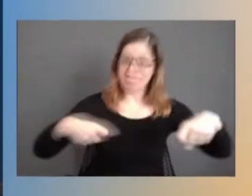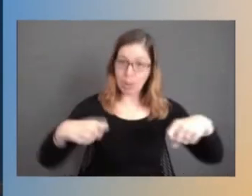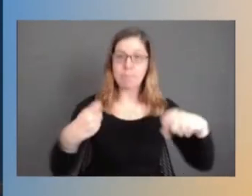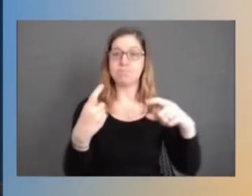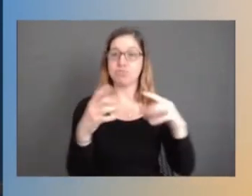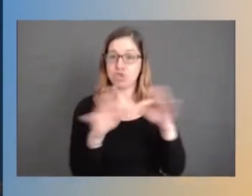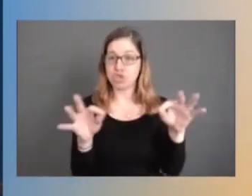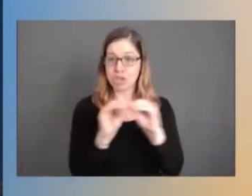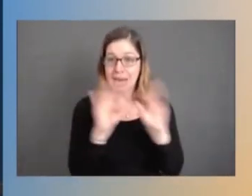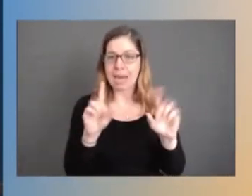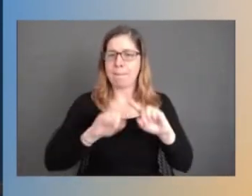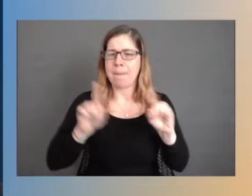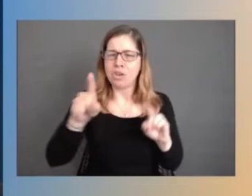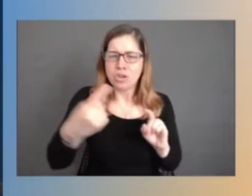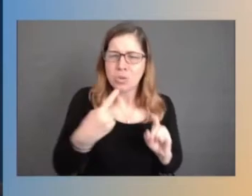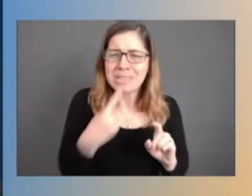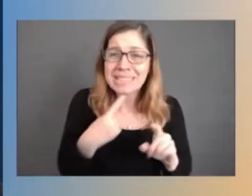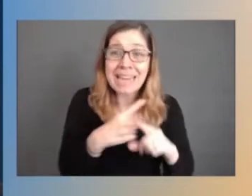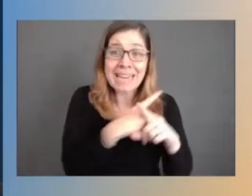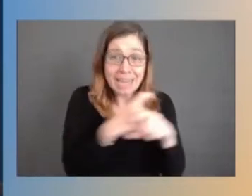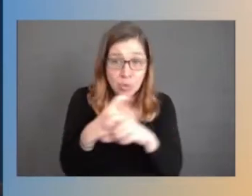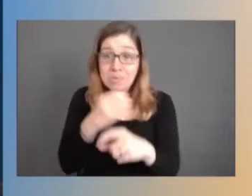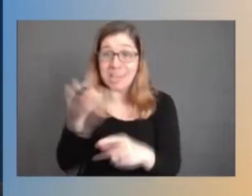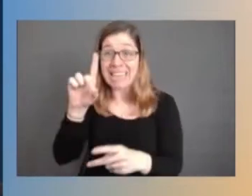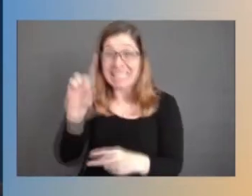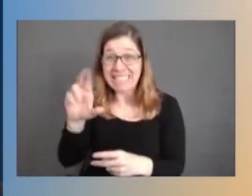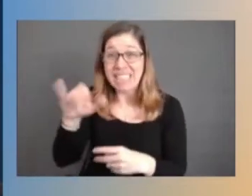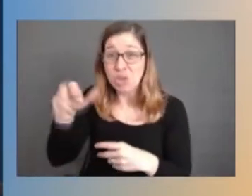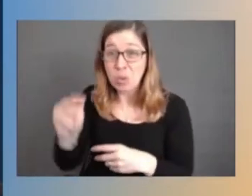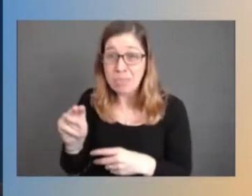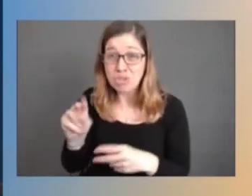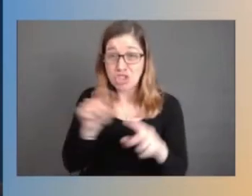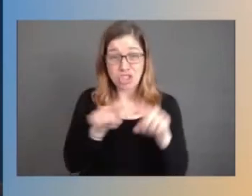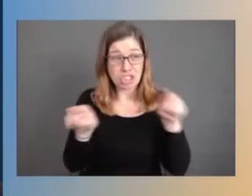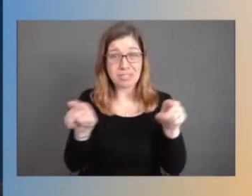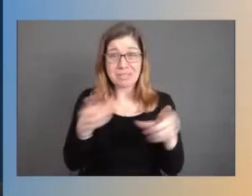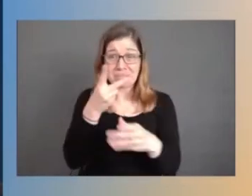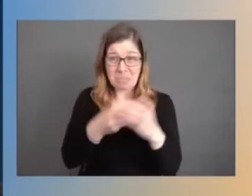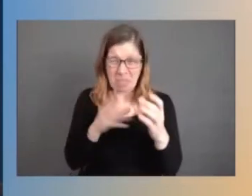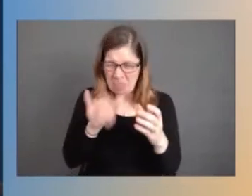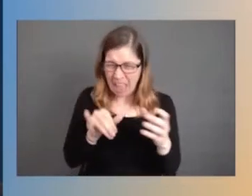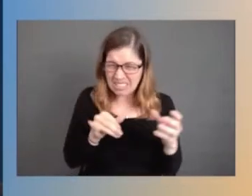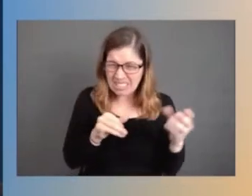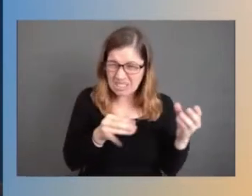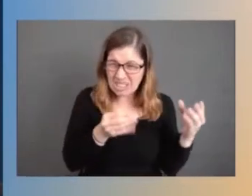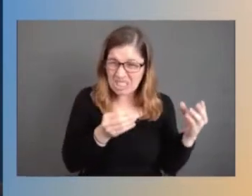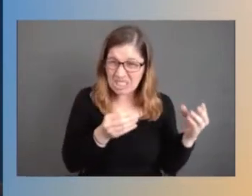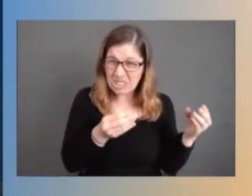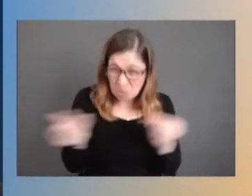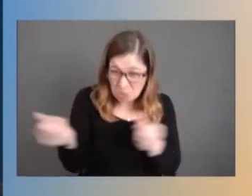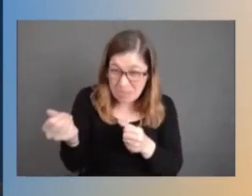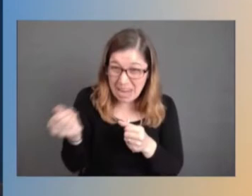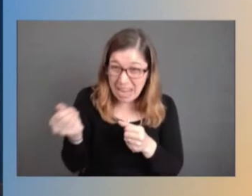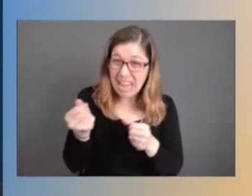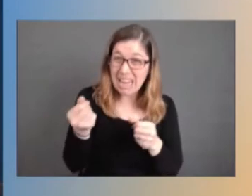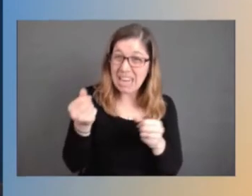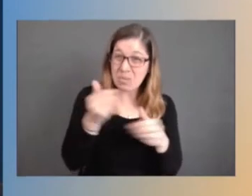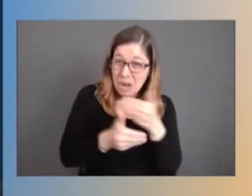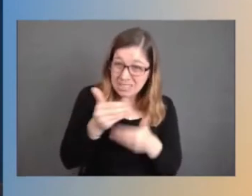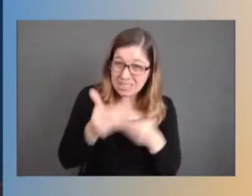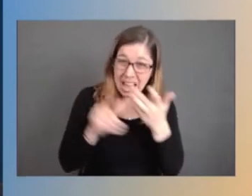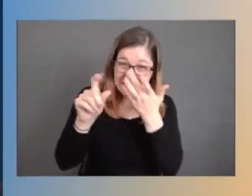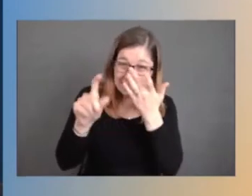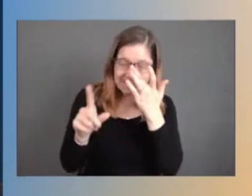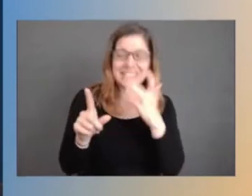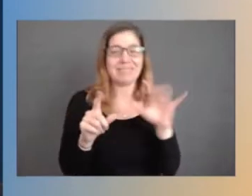saying encryption and decryption is basically a streaming process? Is that Absolutely. A way to think about it? So if we go back to before we